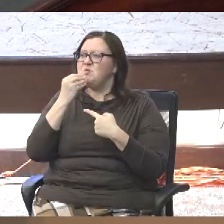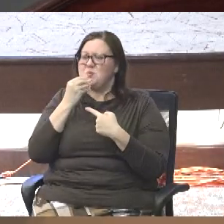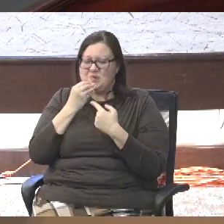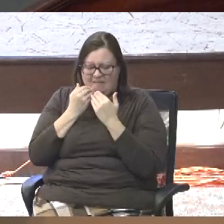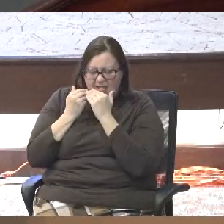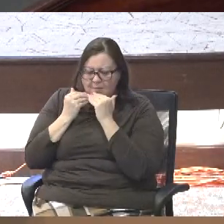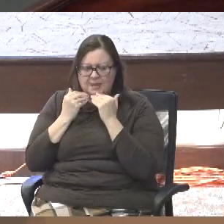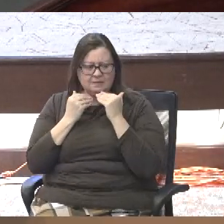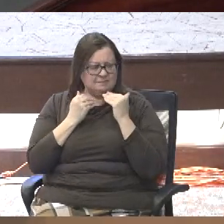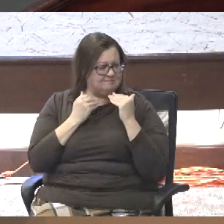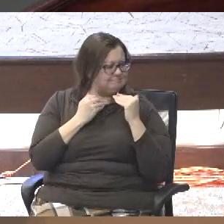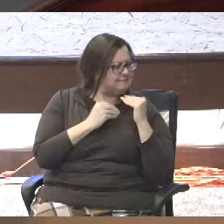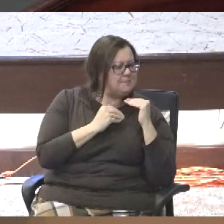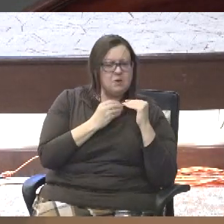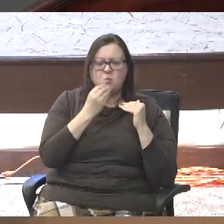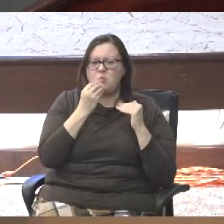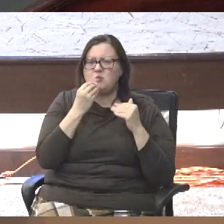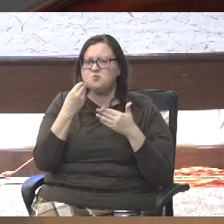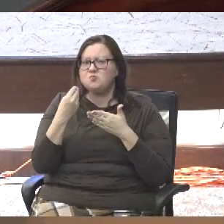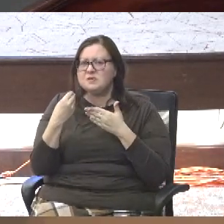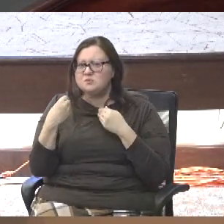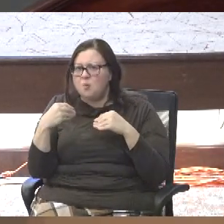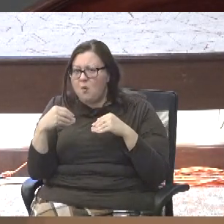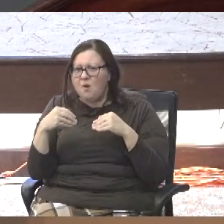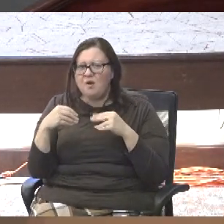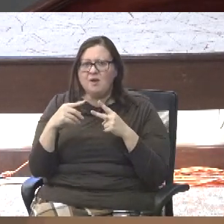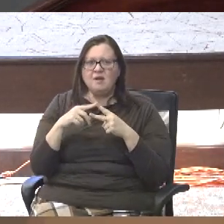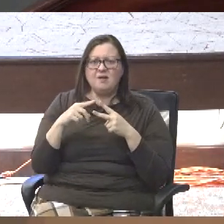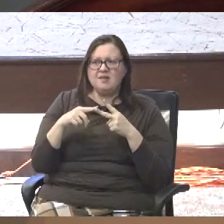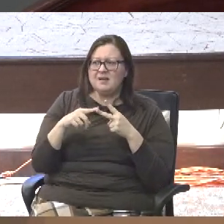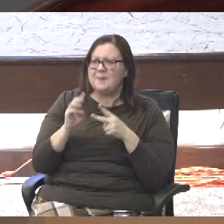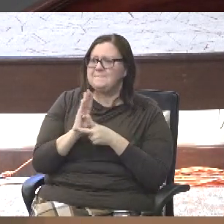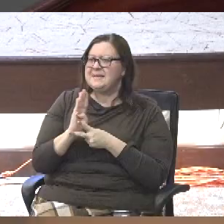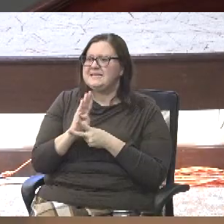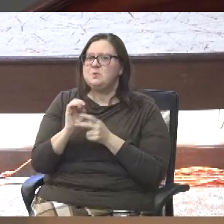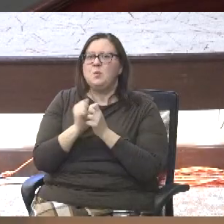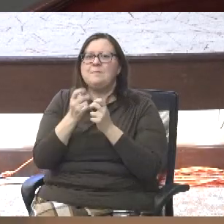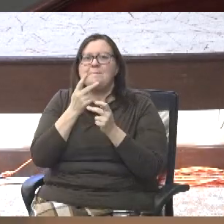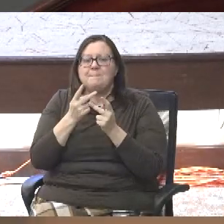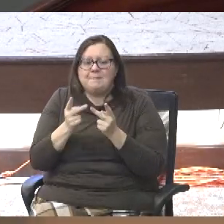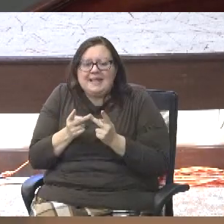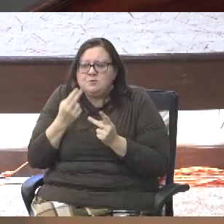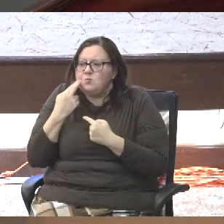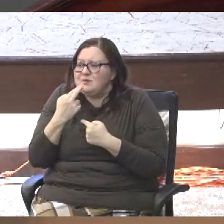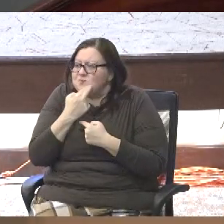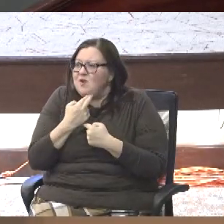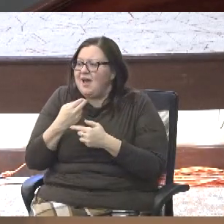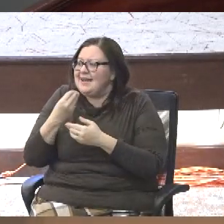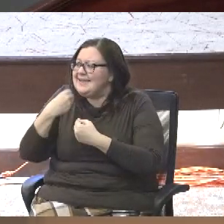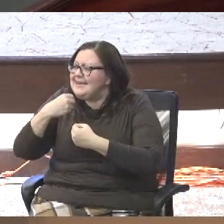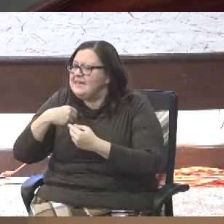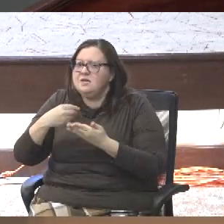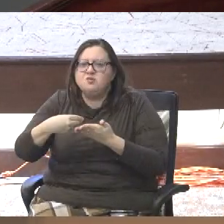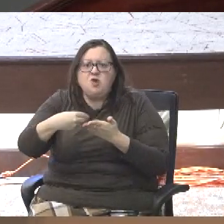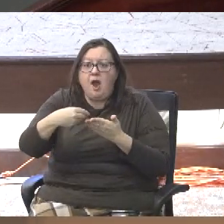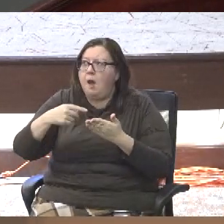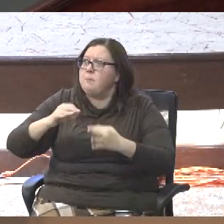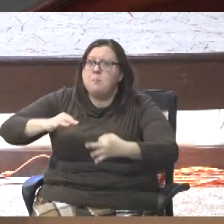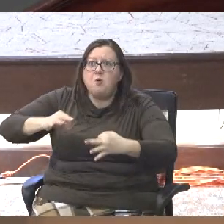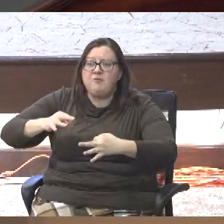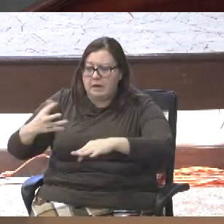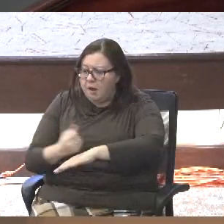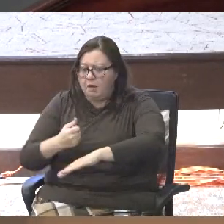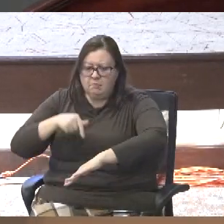here. So grocery stores, commercial development with places to eat and places to shop we think would be perfect for this